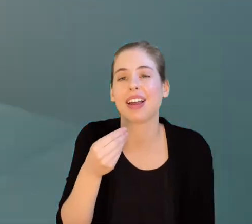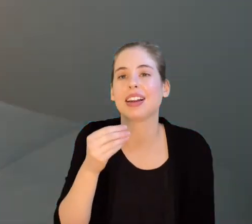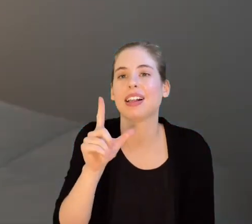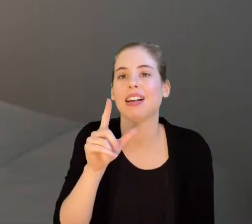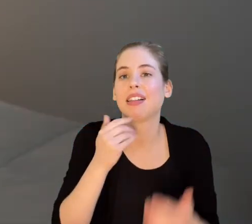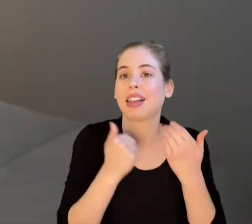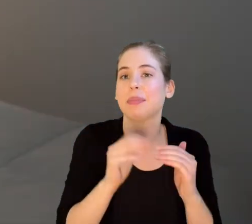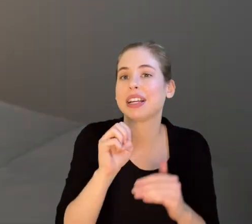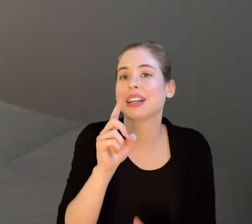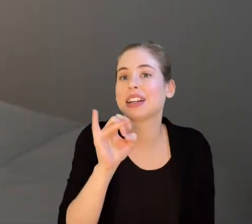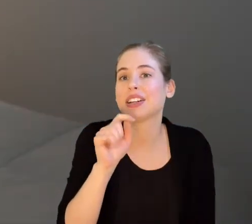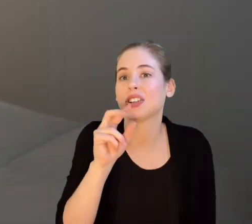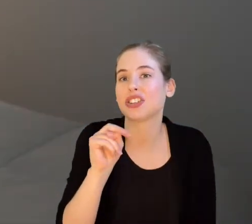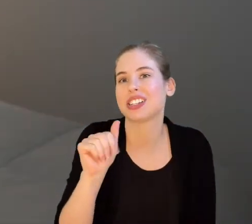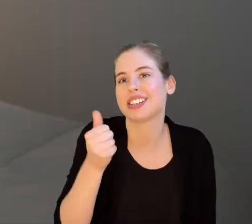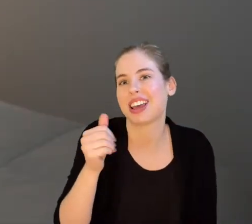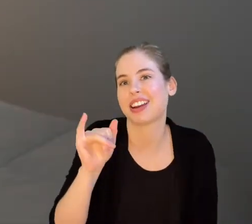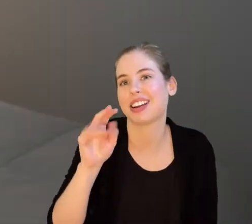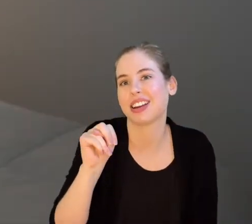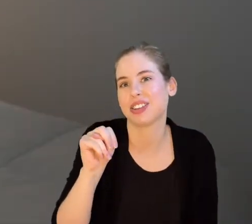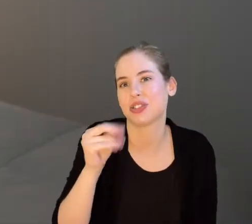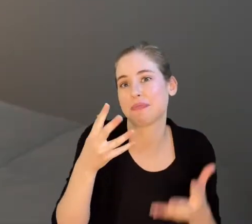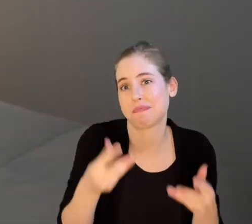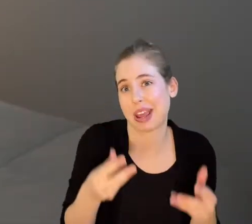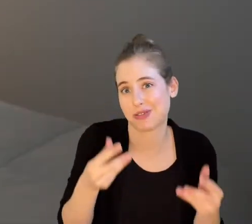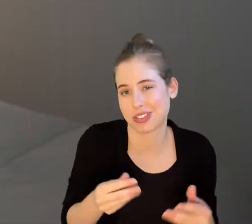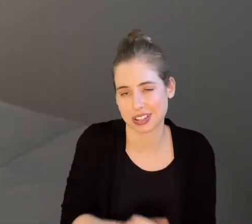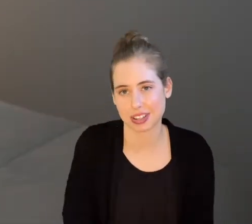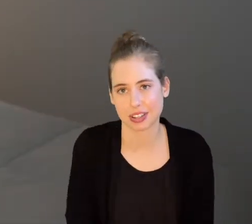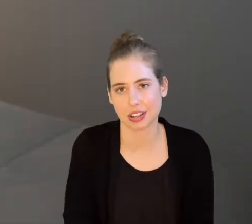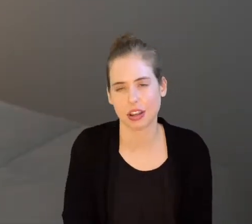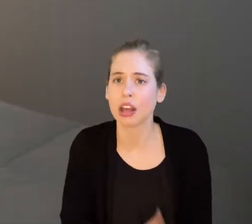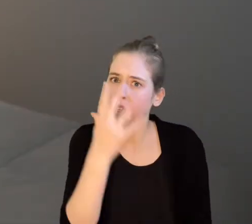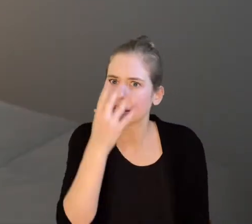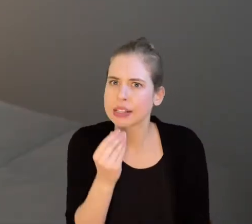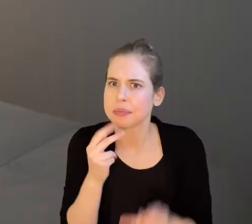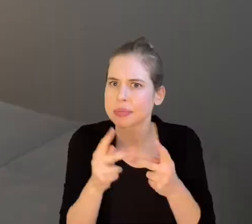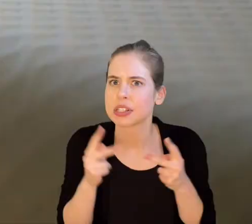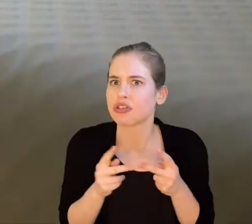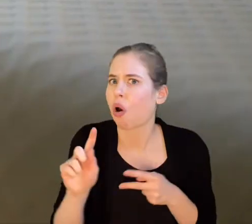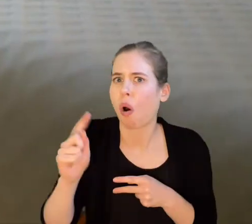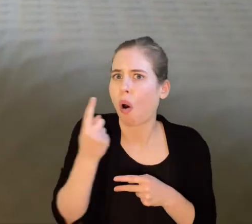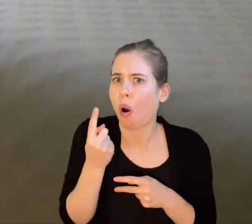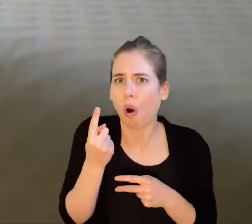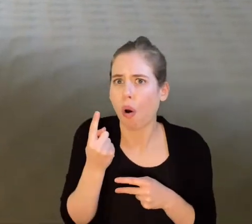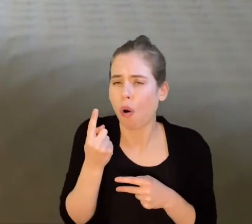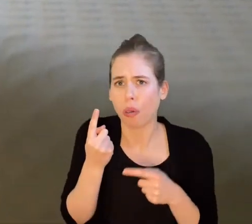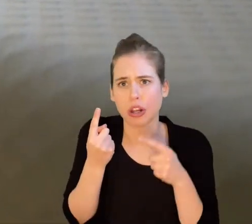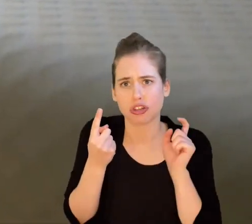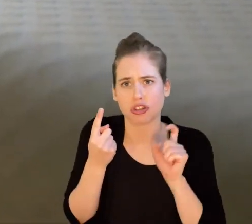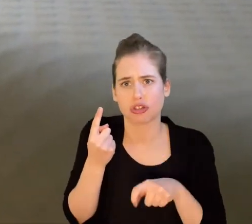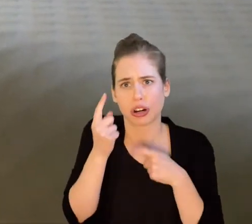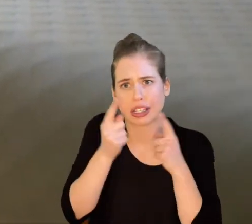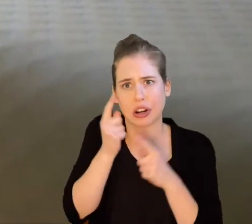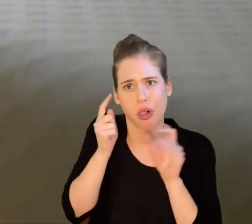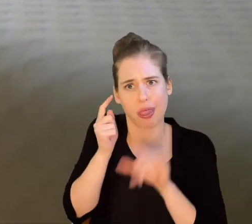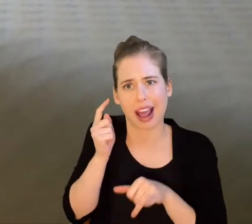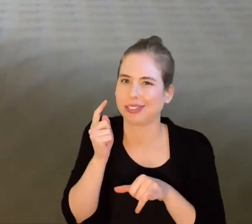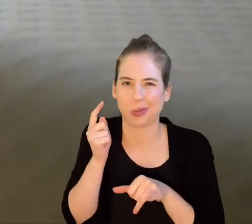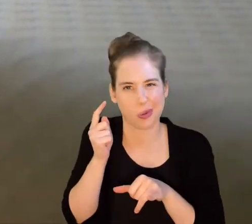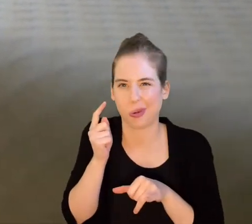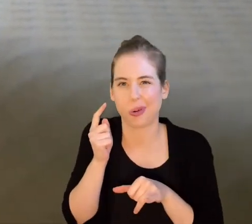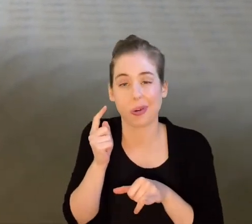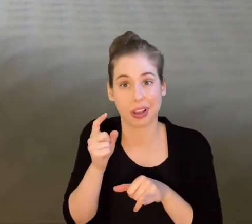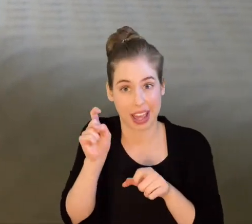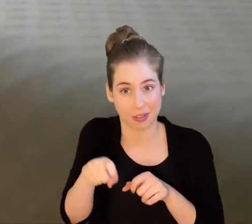Sleep position isn't the only factor you should consider when testing a new mattress. Are you a hot sleeper? Do you share your